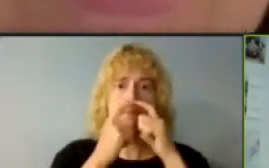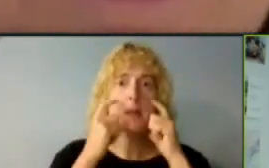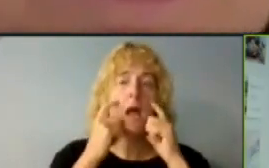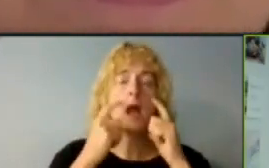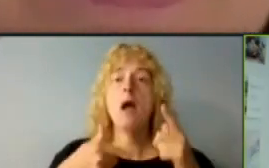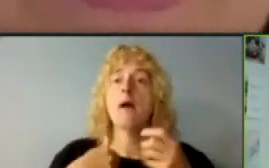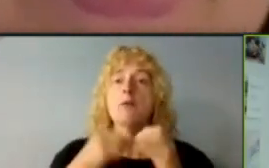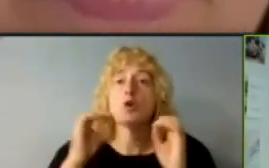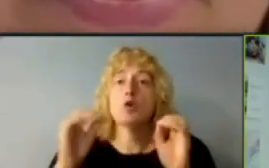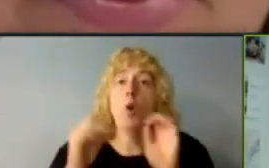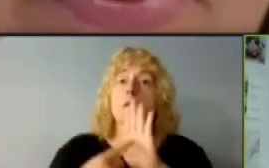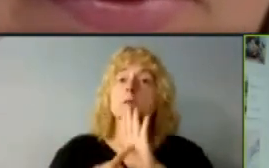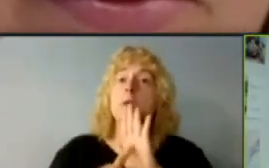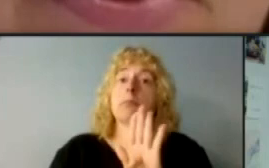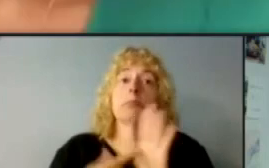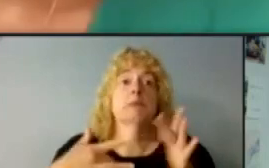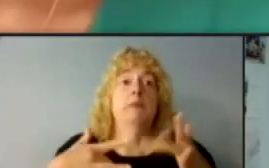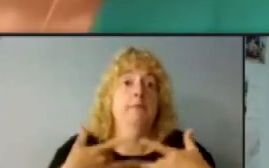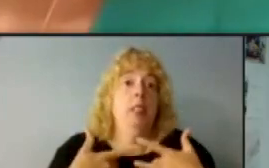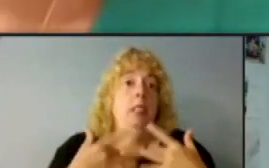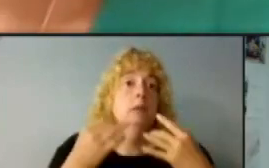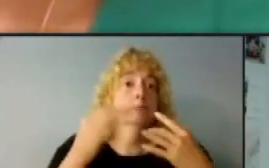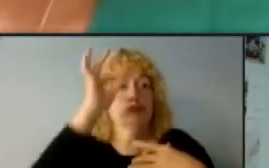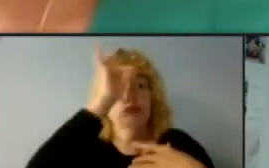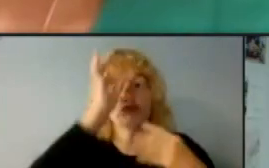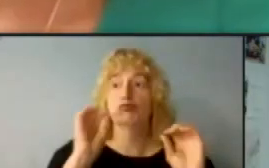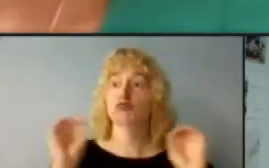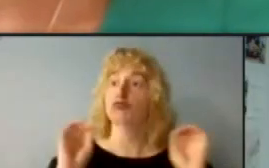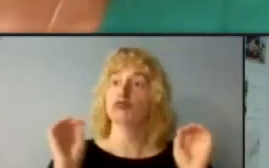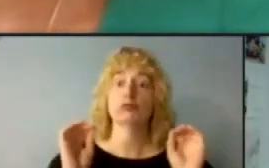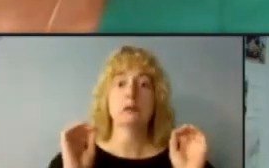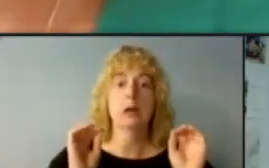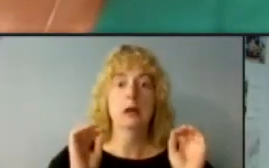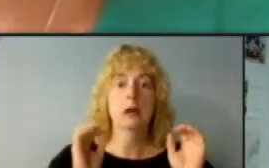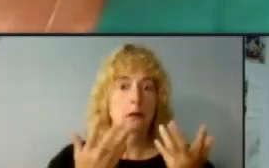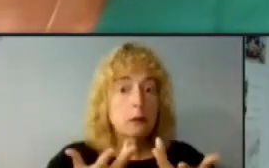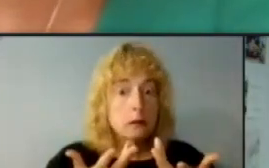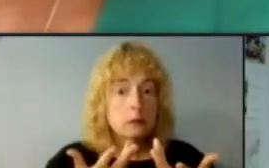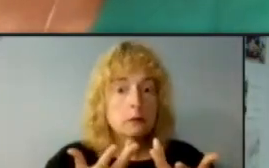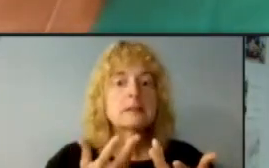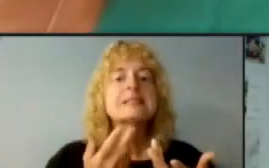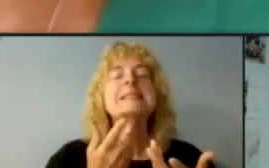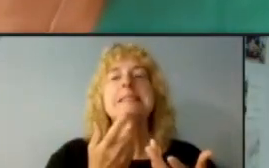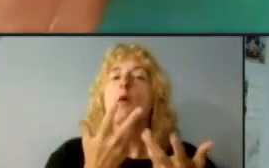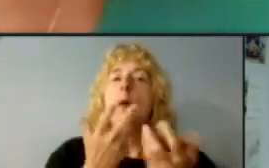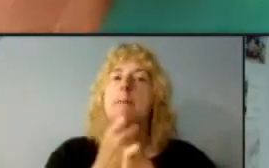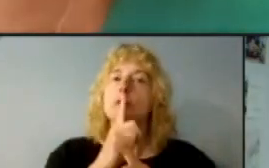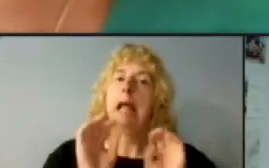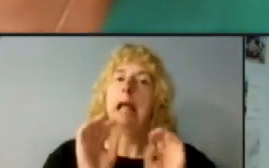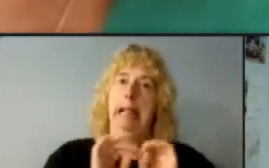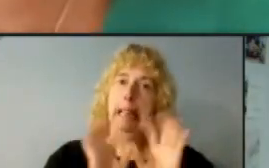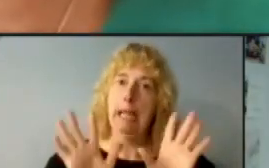asymptomatic? Yeah, so once again, so I want to make sure I'm really, really clear. So the teachers are required to wear their